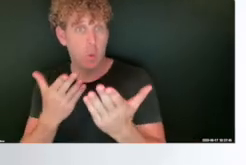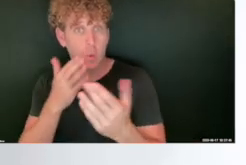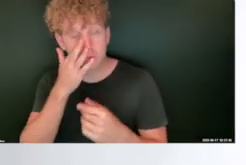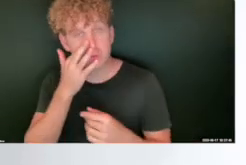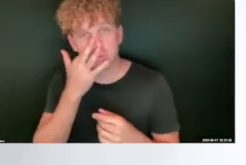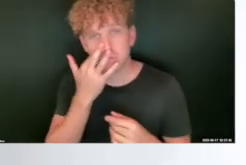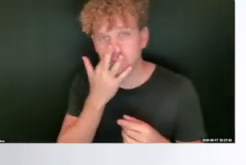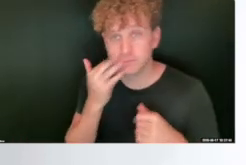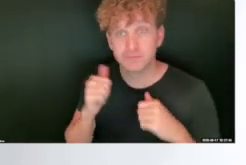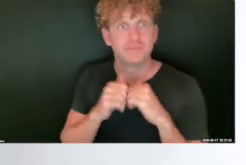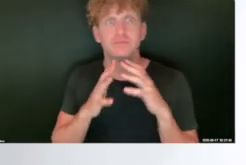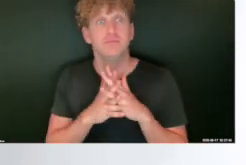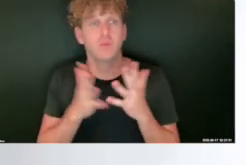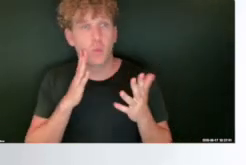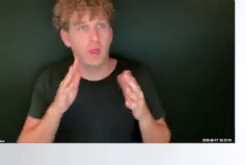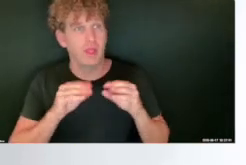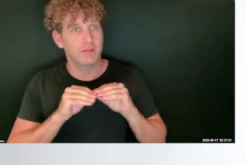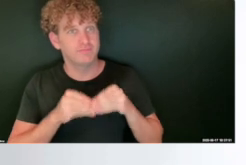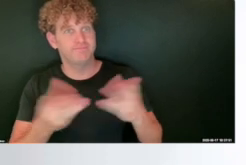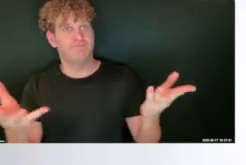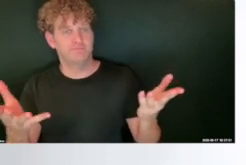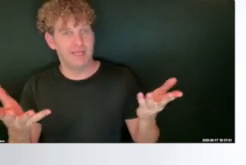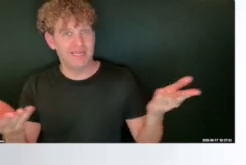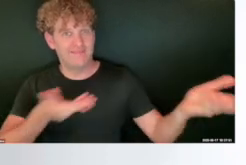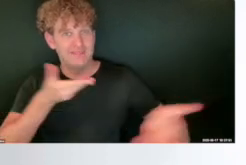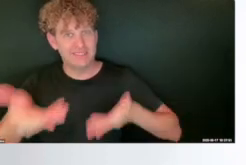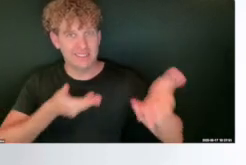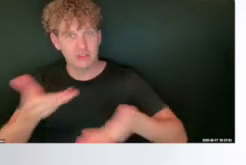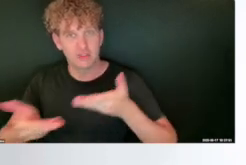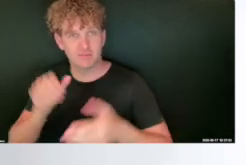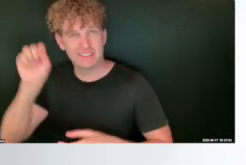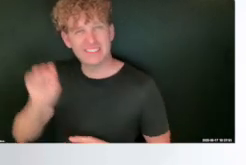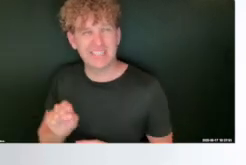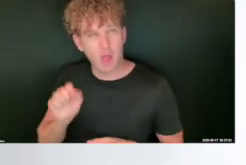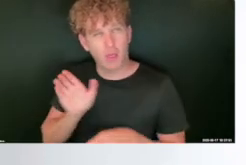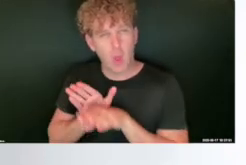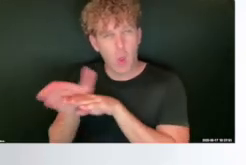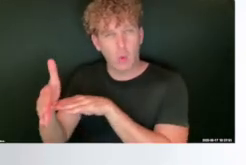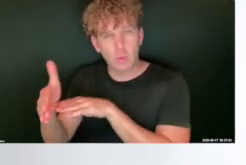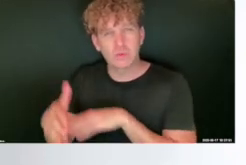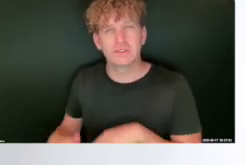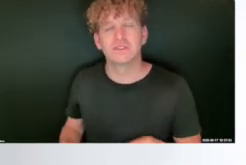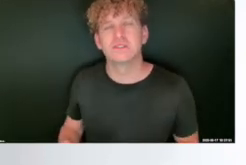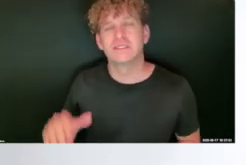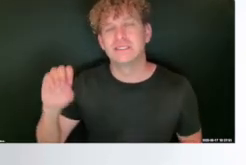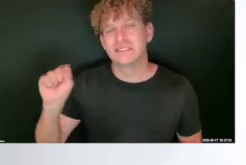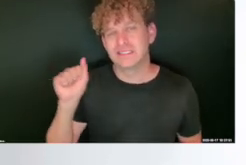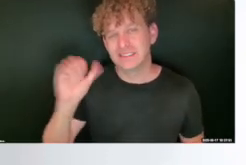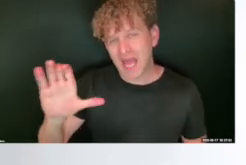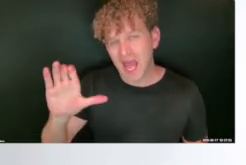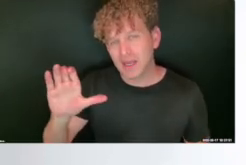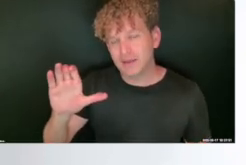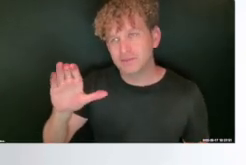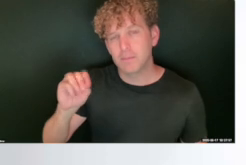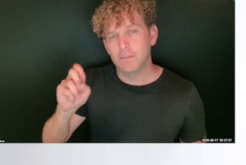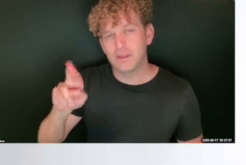So next step, staff will be going ahead, looking forward. Staff plans to continue research